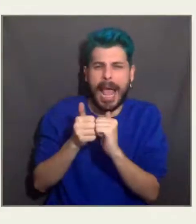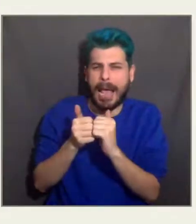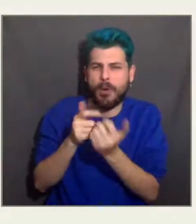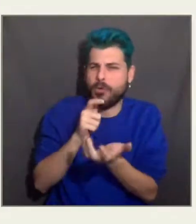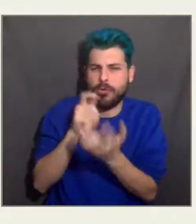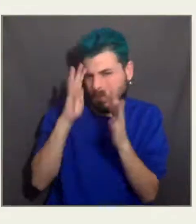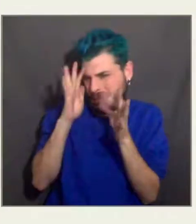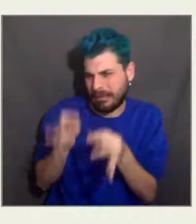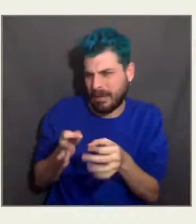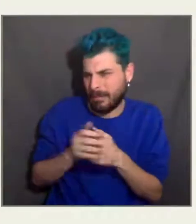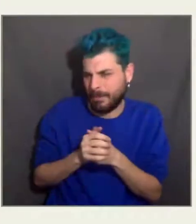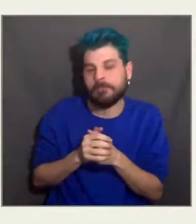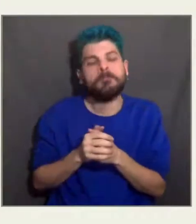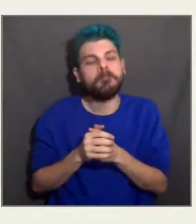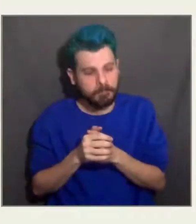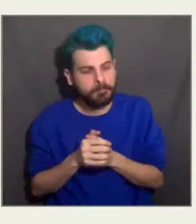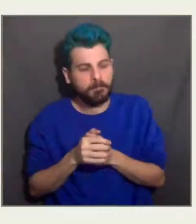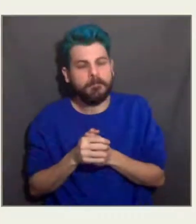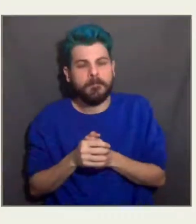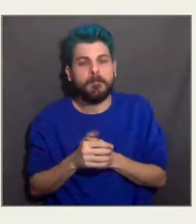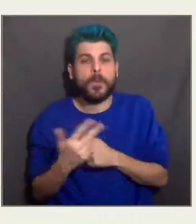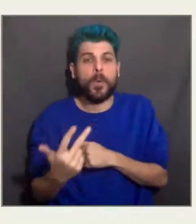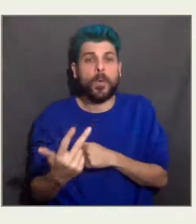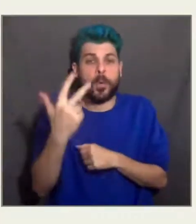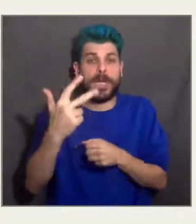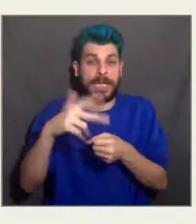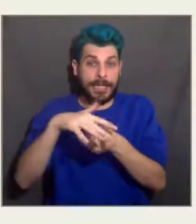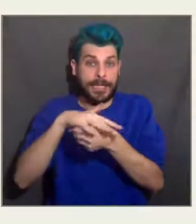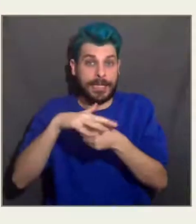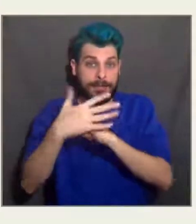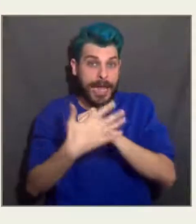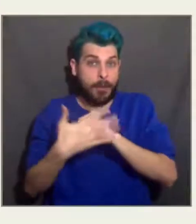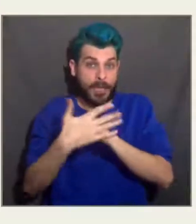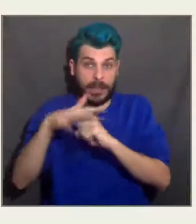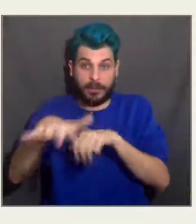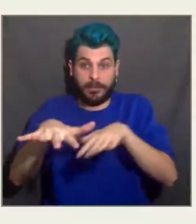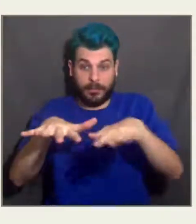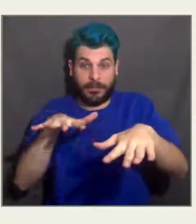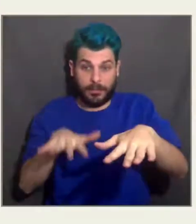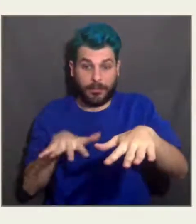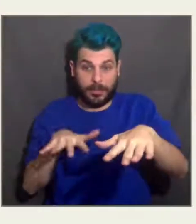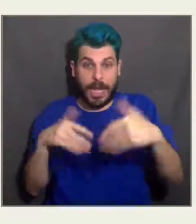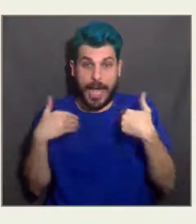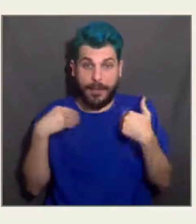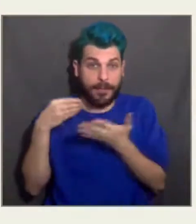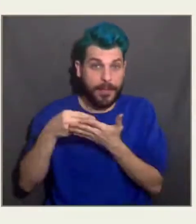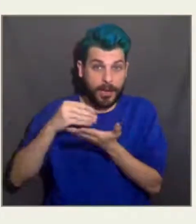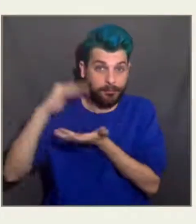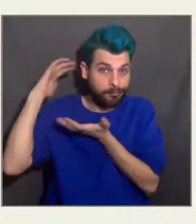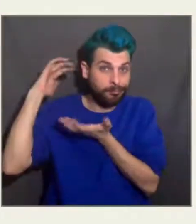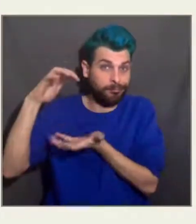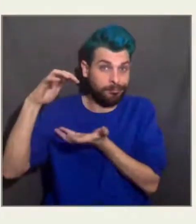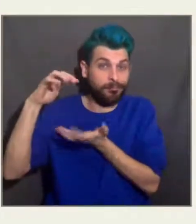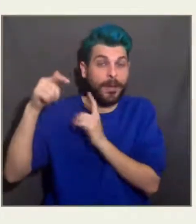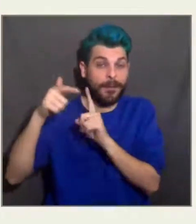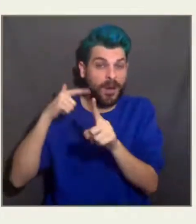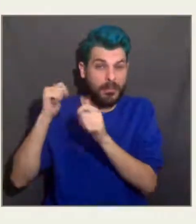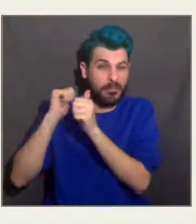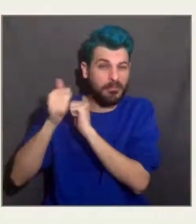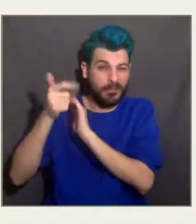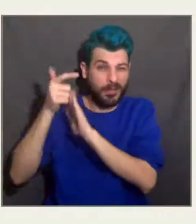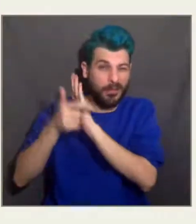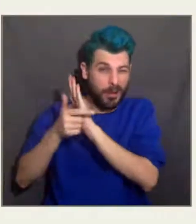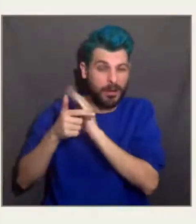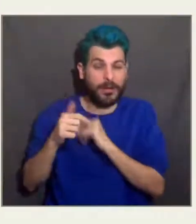3 counties, in order to access the funds of the supportive housing service measure, the homelessness measure, had